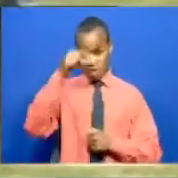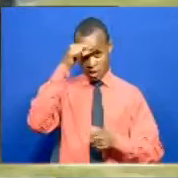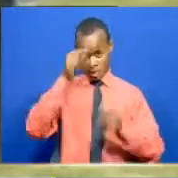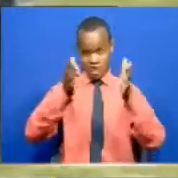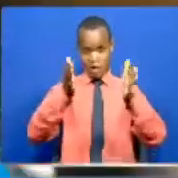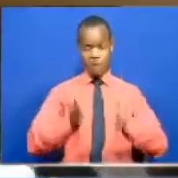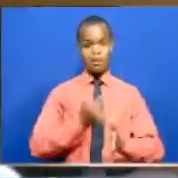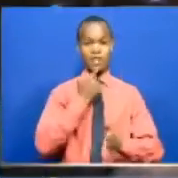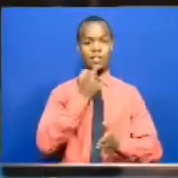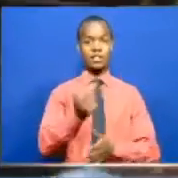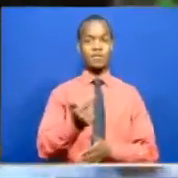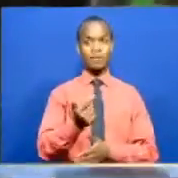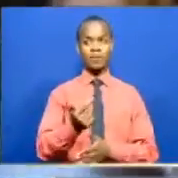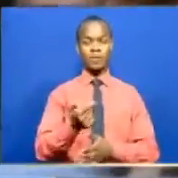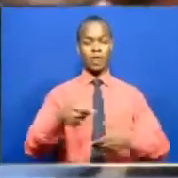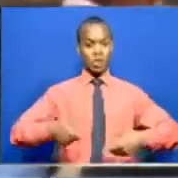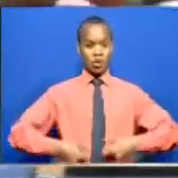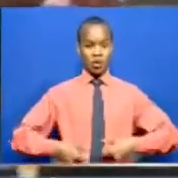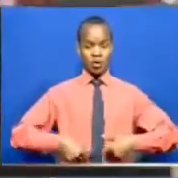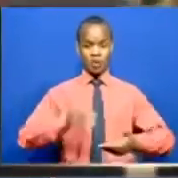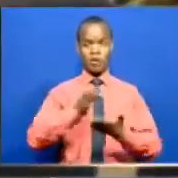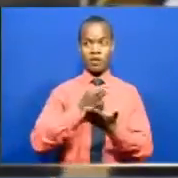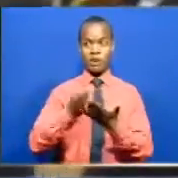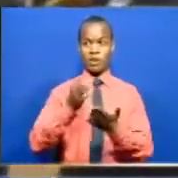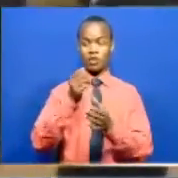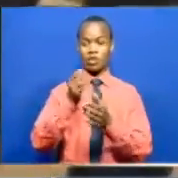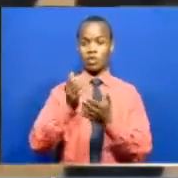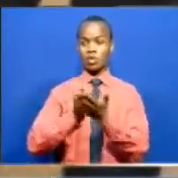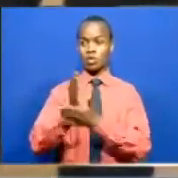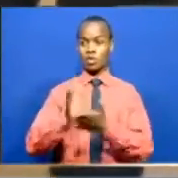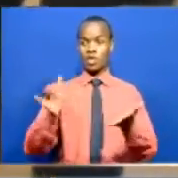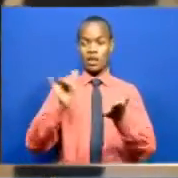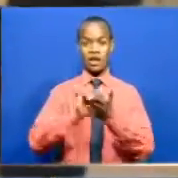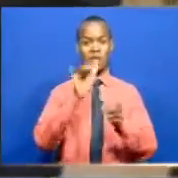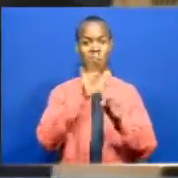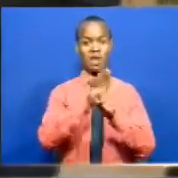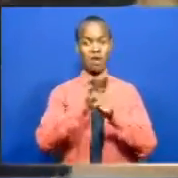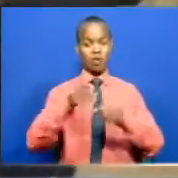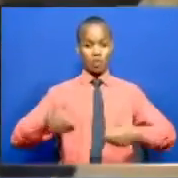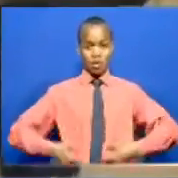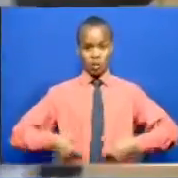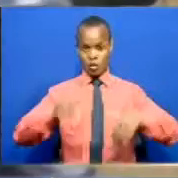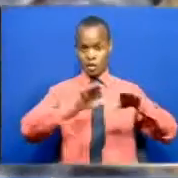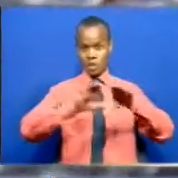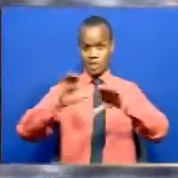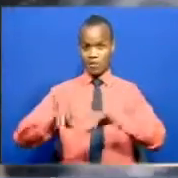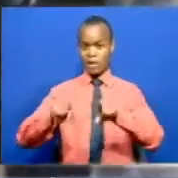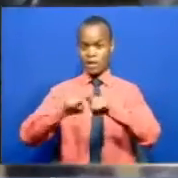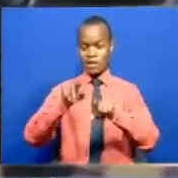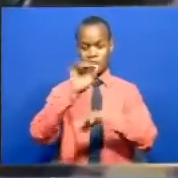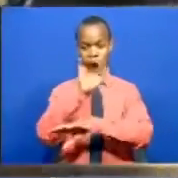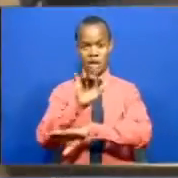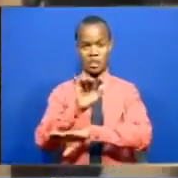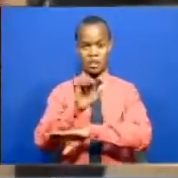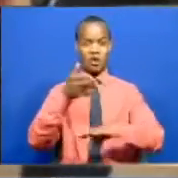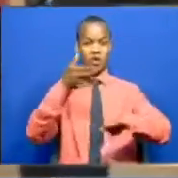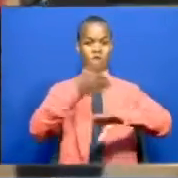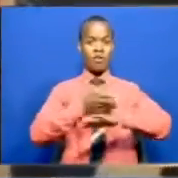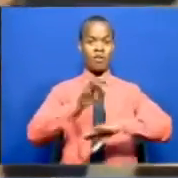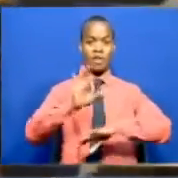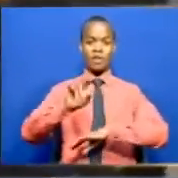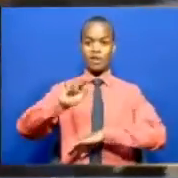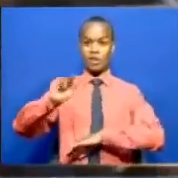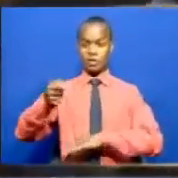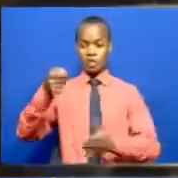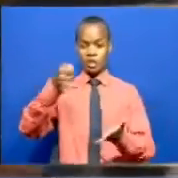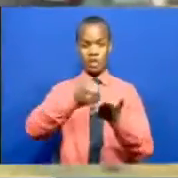funds confirms the culture of lethargy among most young Kenyans. He challenged the over 3,000 youths enrolled in the